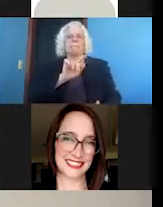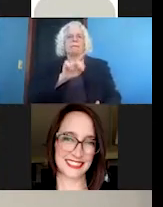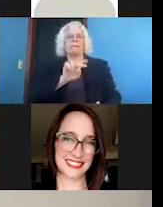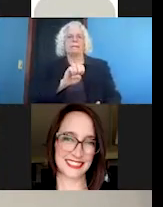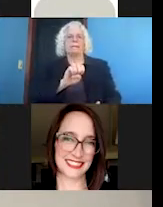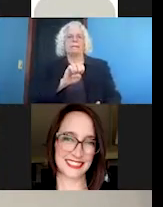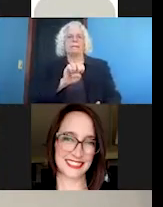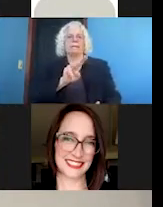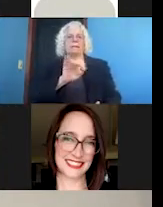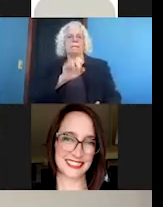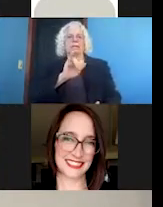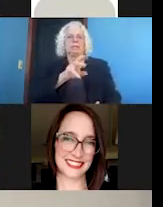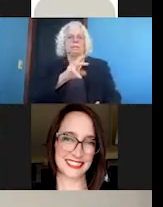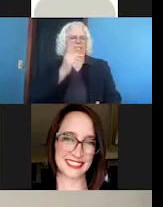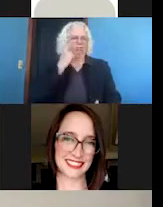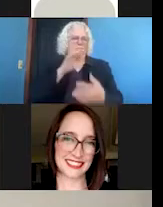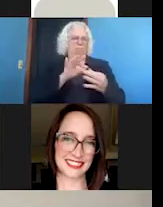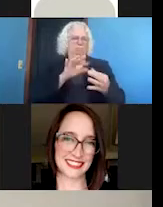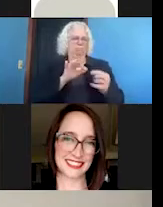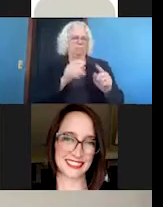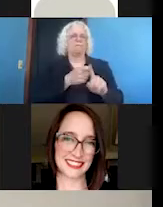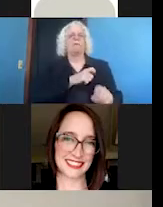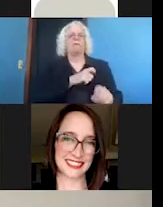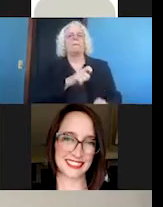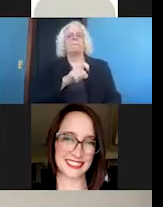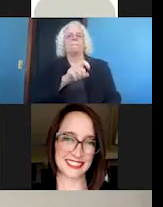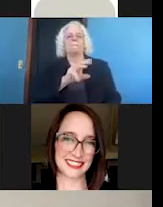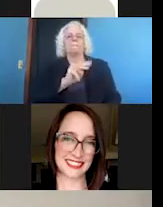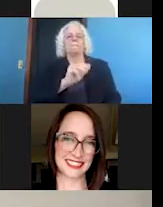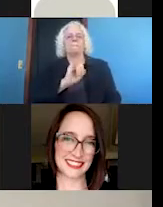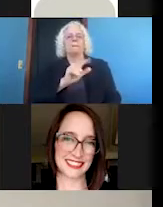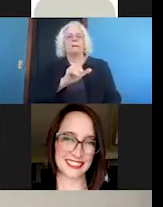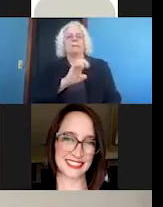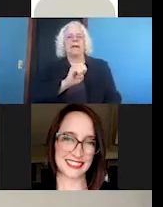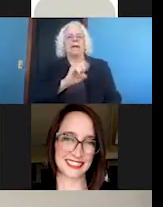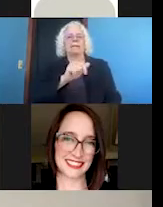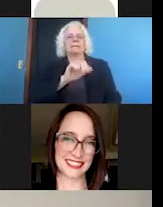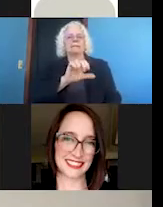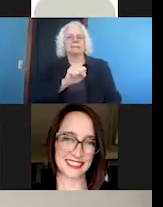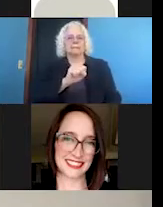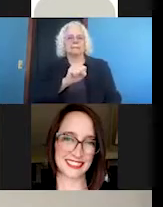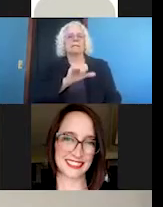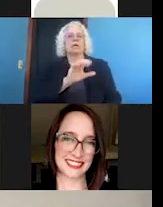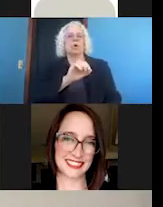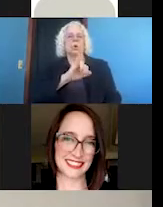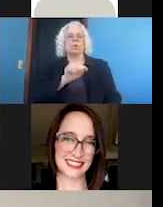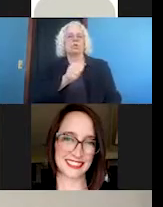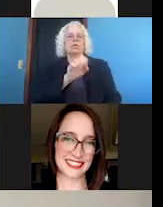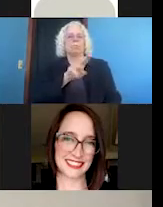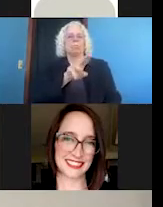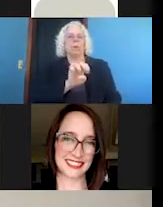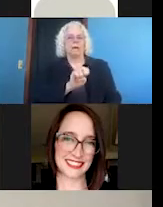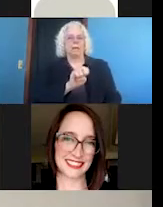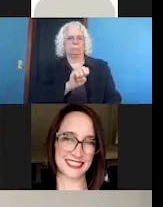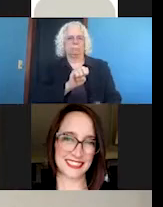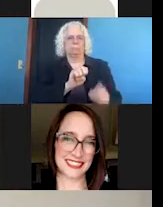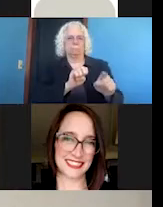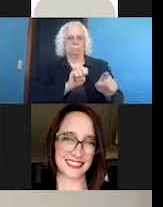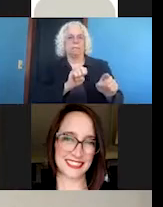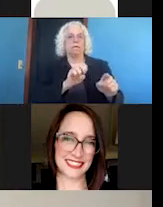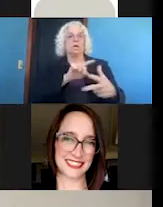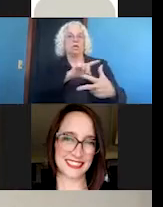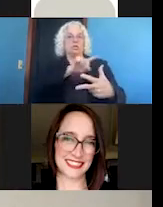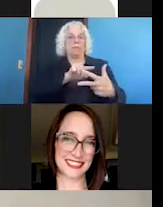ago, Chief Executive of the Mille Lacs Band of Ojibwe. And again, we wanted to continue to kind of keep the experience of our